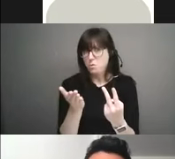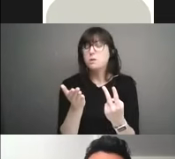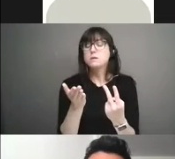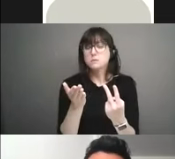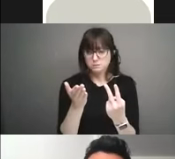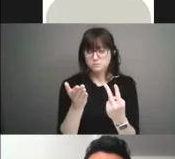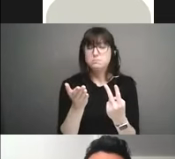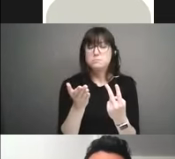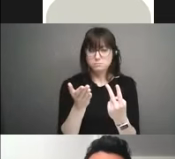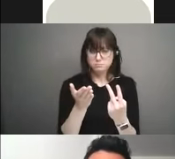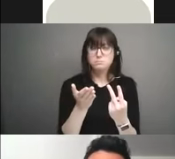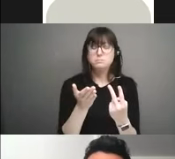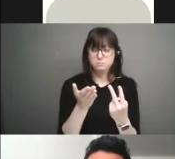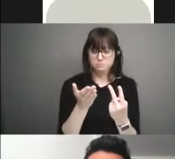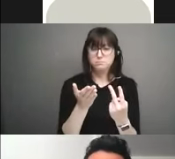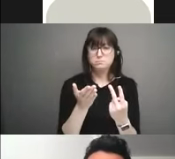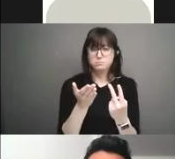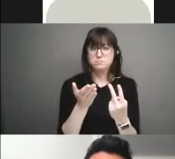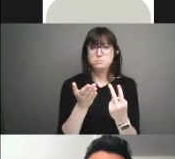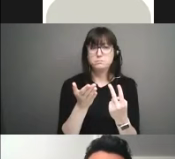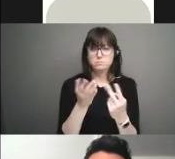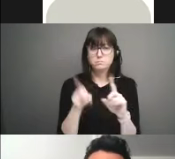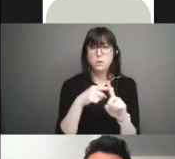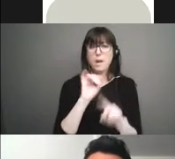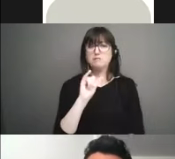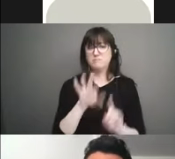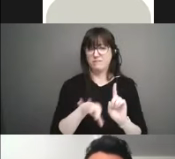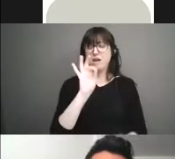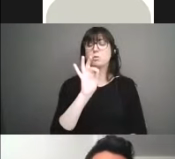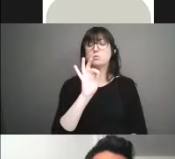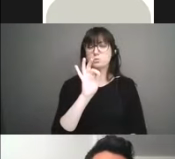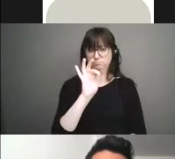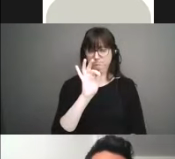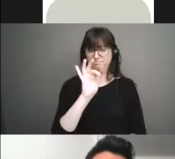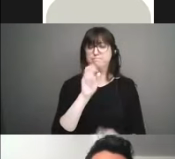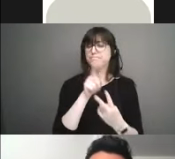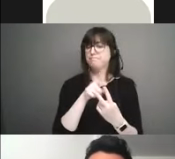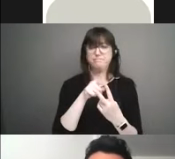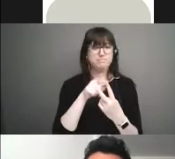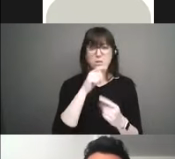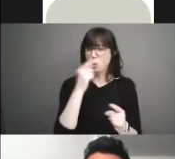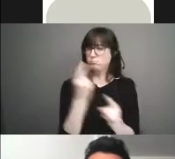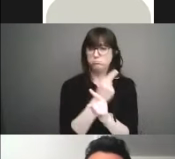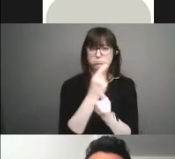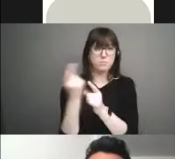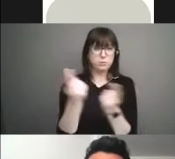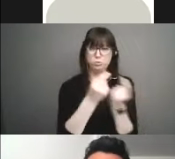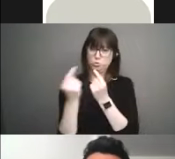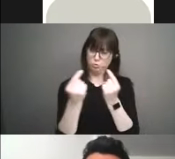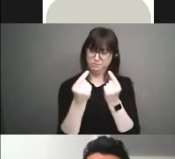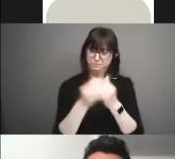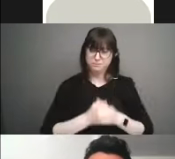after they had found that the attorney's son had acted completely improperly.